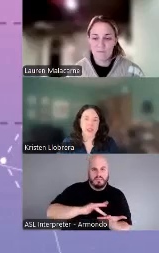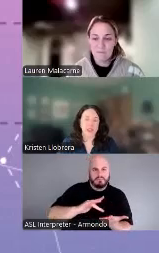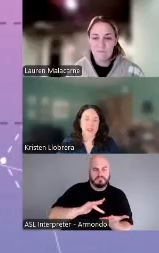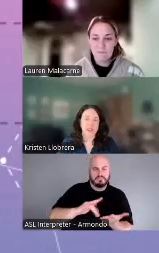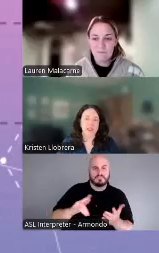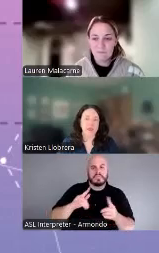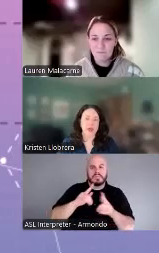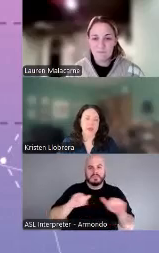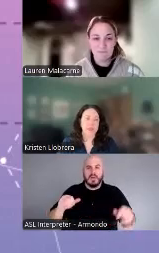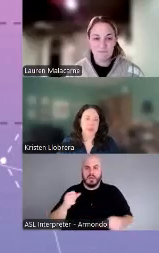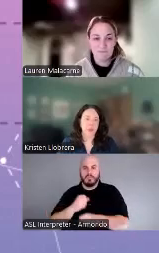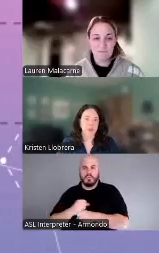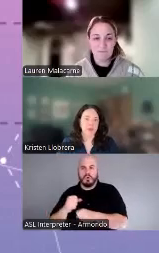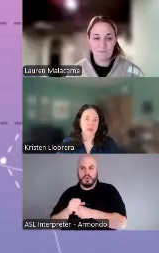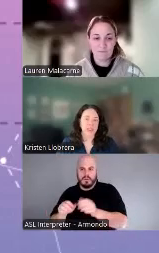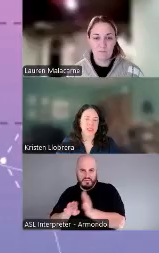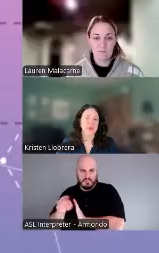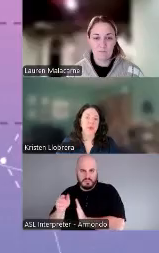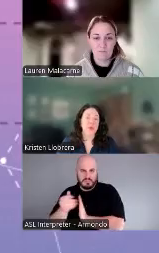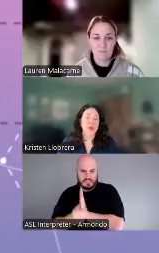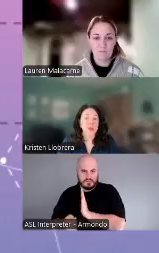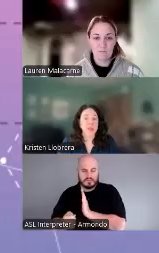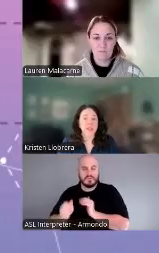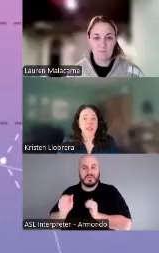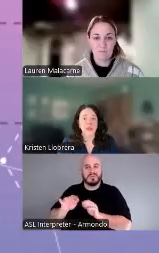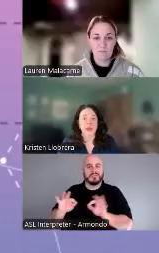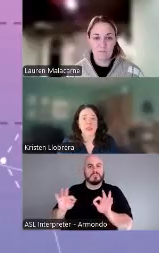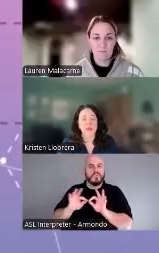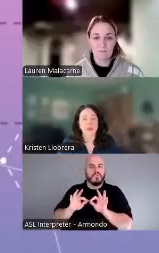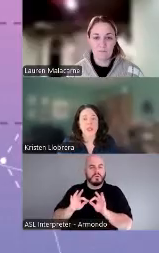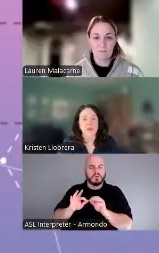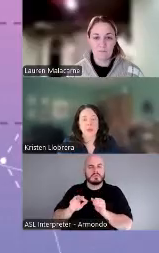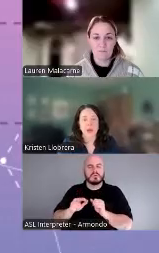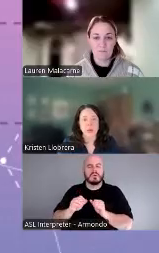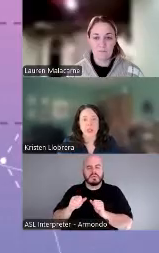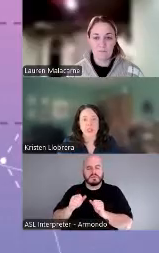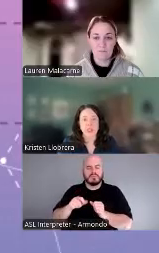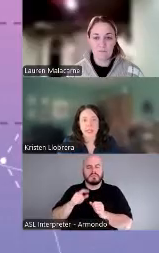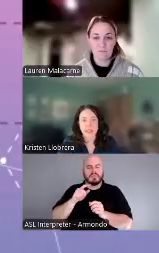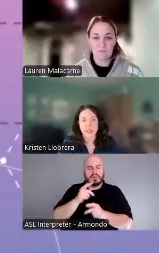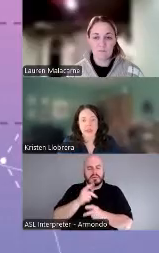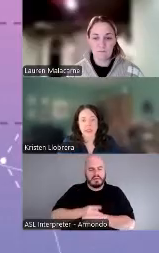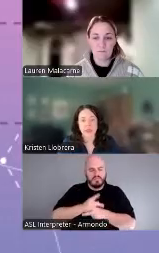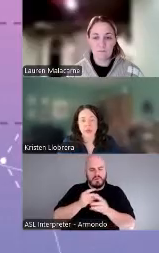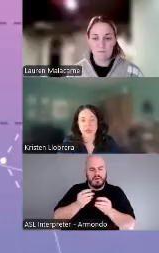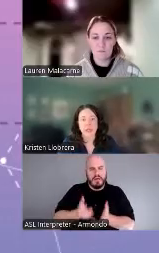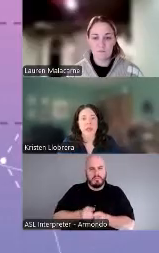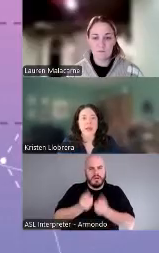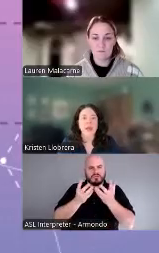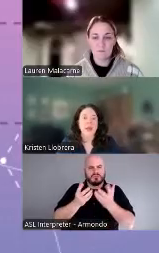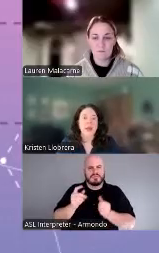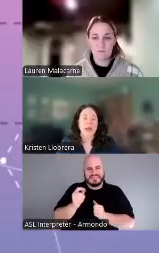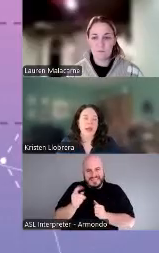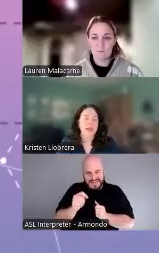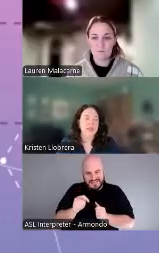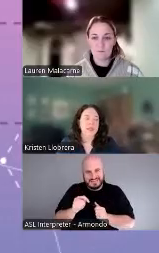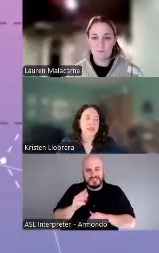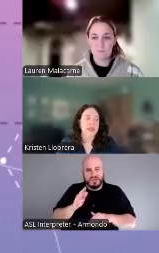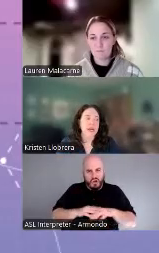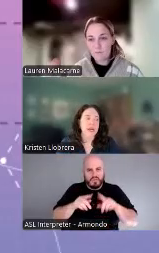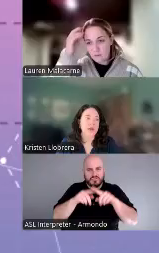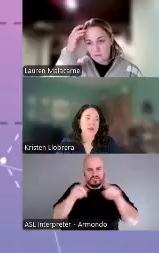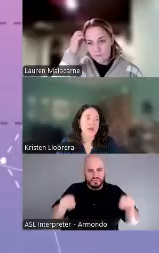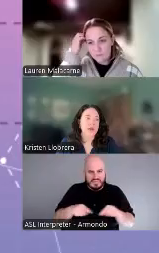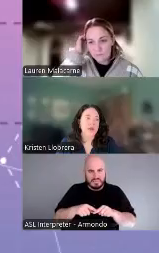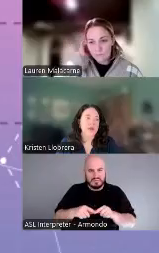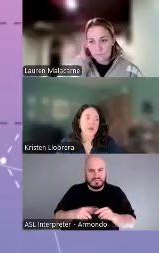working on the skills. So that was important for us. So among other things, we have to really be careful about how much text is on the screen. And